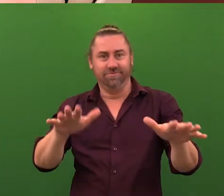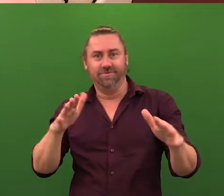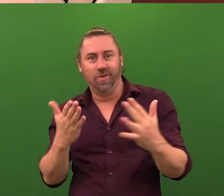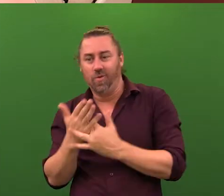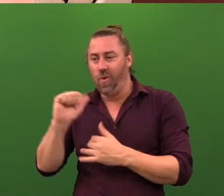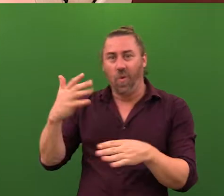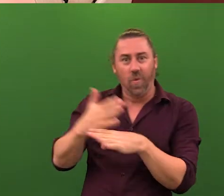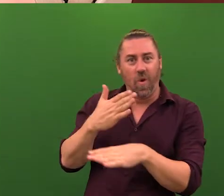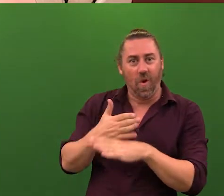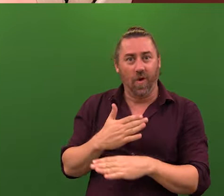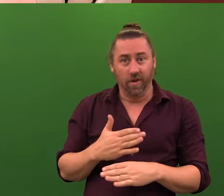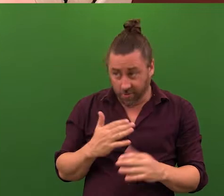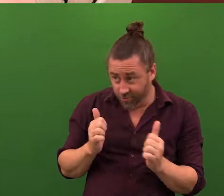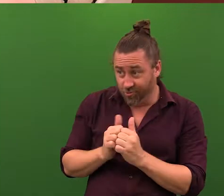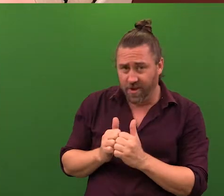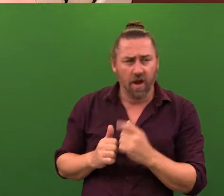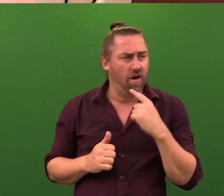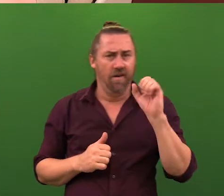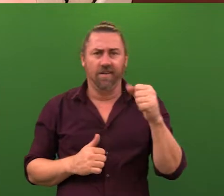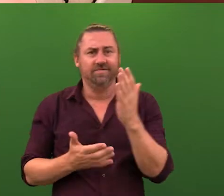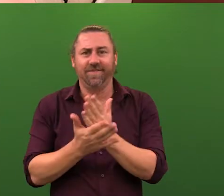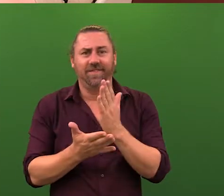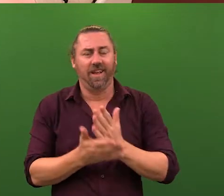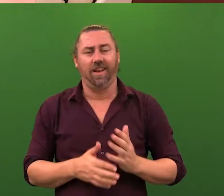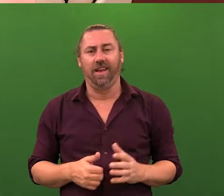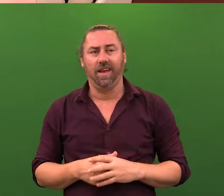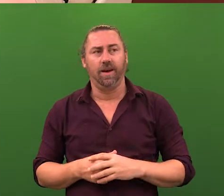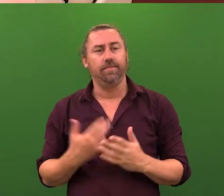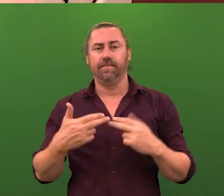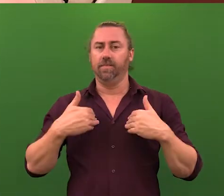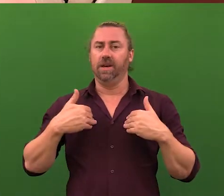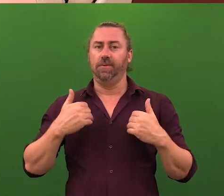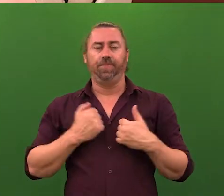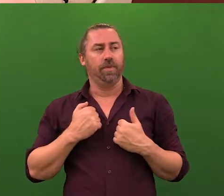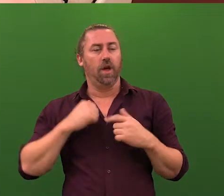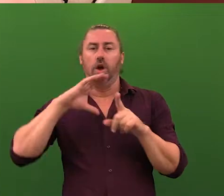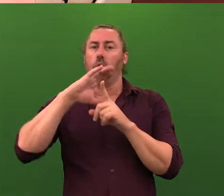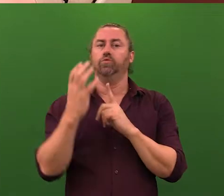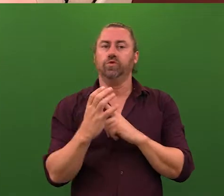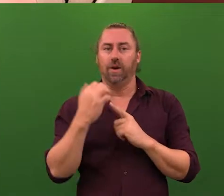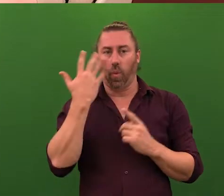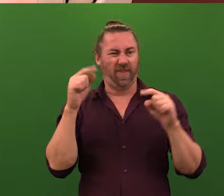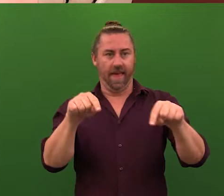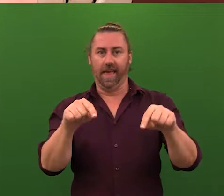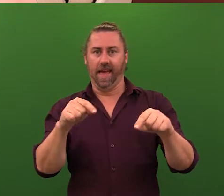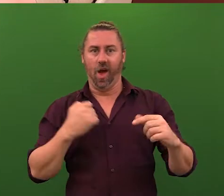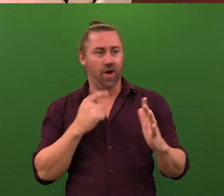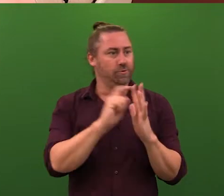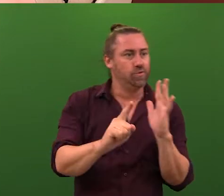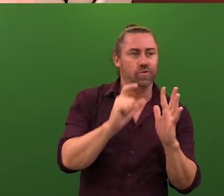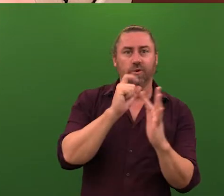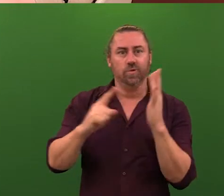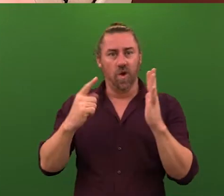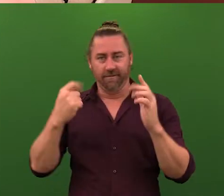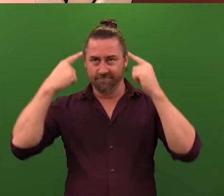your practice. Would you agree with that? Yeah, definitely. For me, my culture is, at the forefront of what I